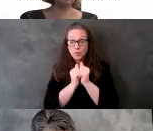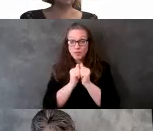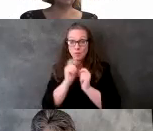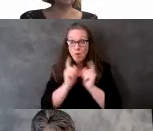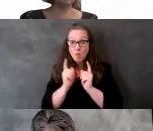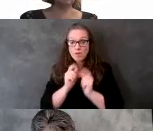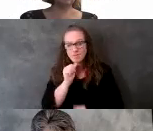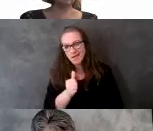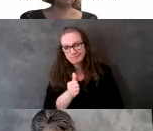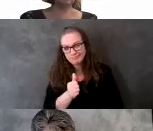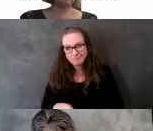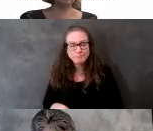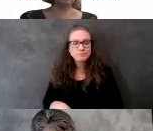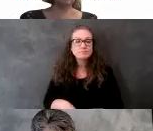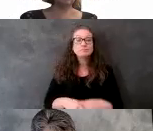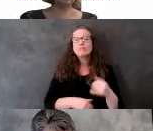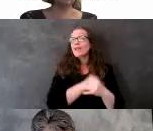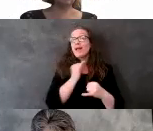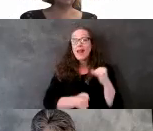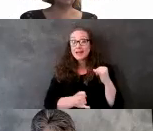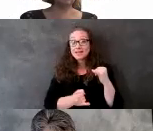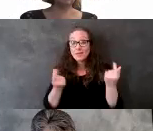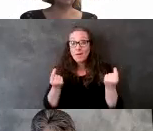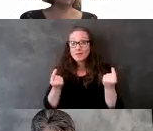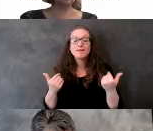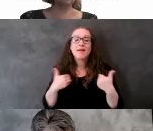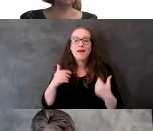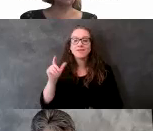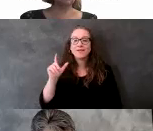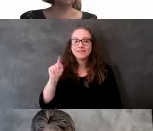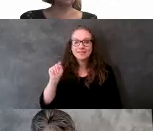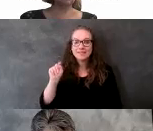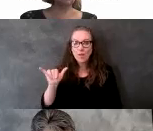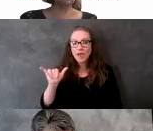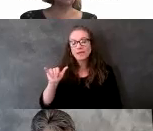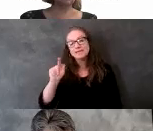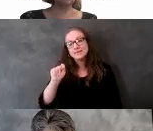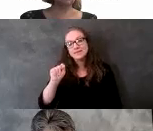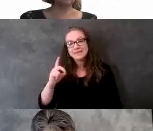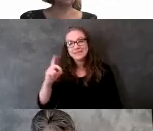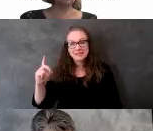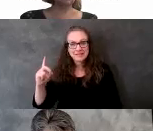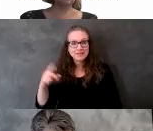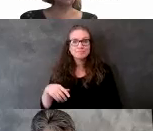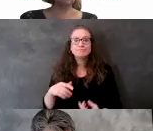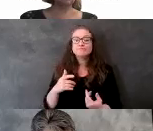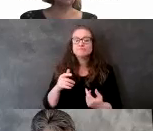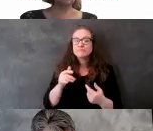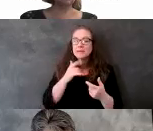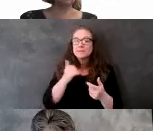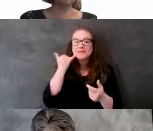Again, last but not least, we still have TTYs, TDDs, which are text